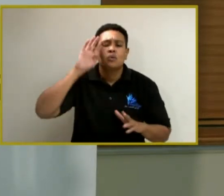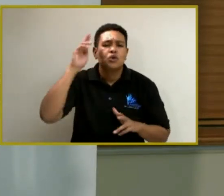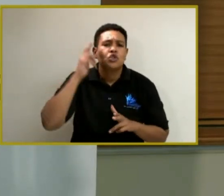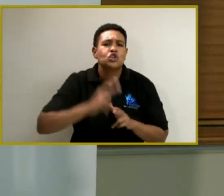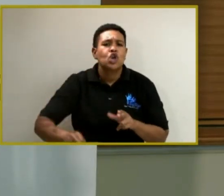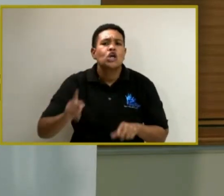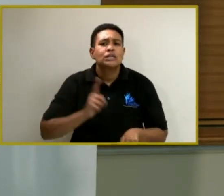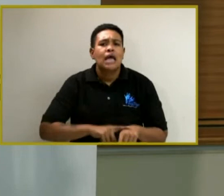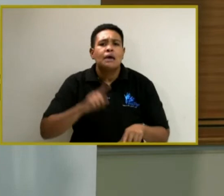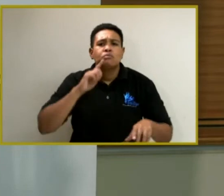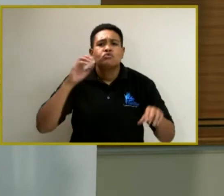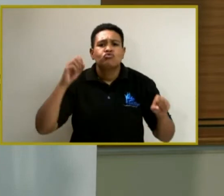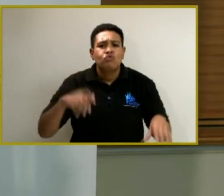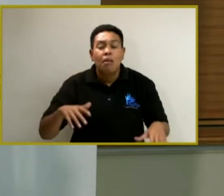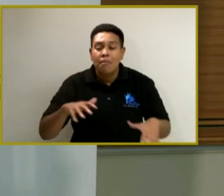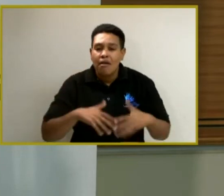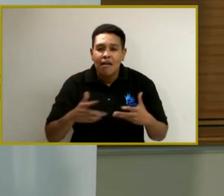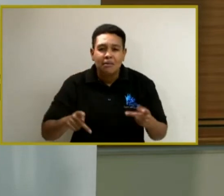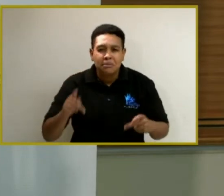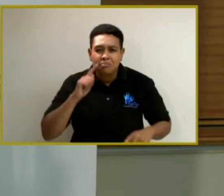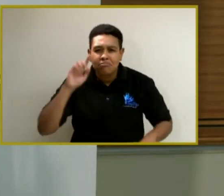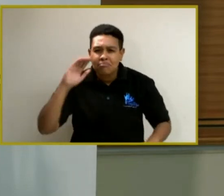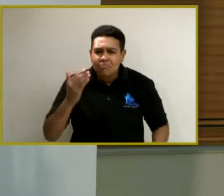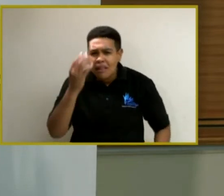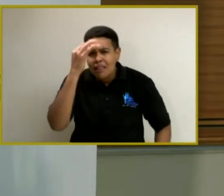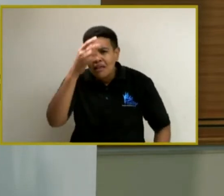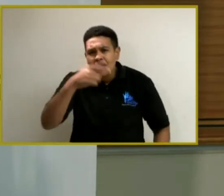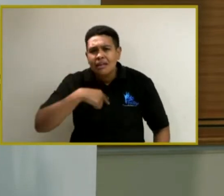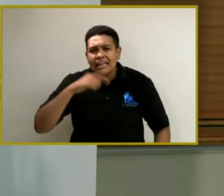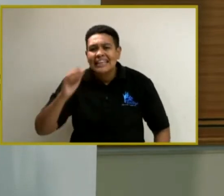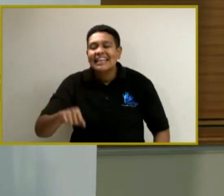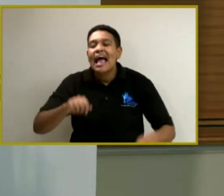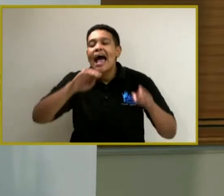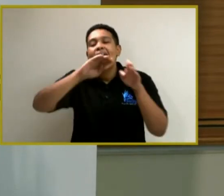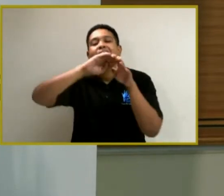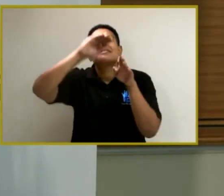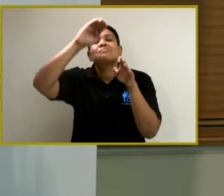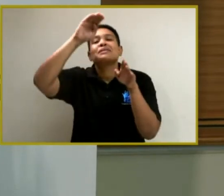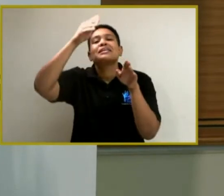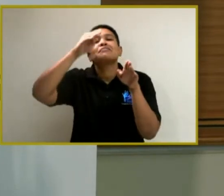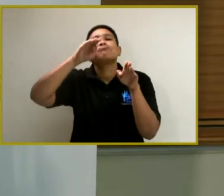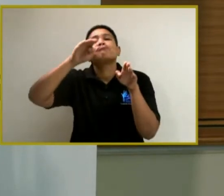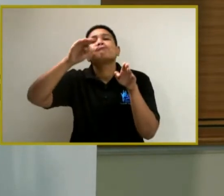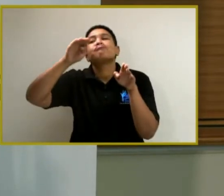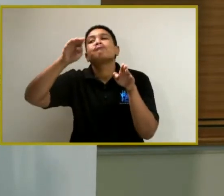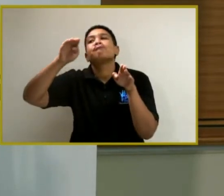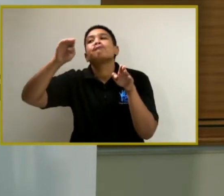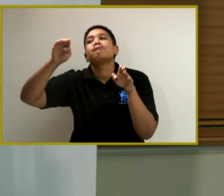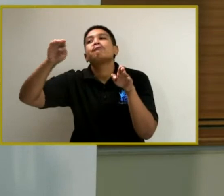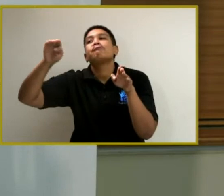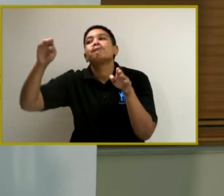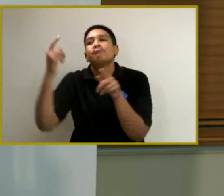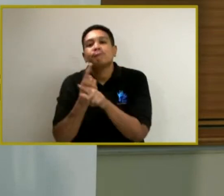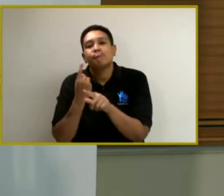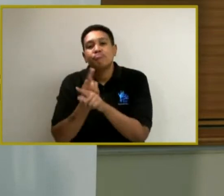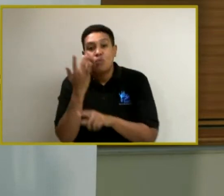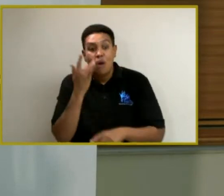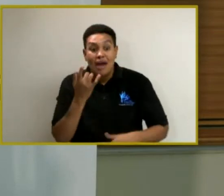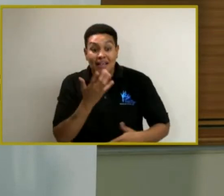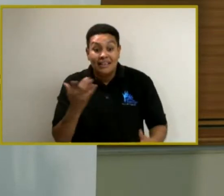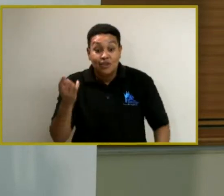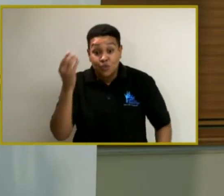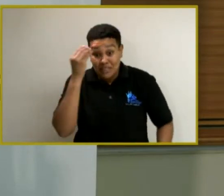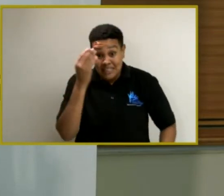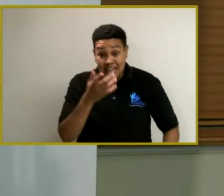time to drop. A lot of people seem to think that we can plateau for a while, especially because of the things that you say